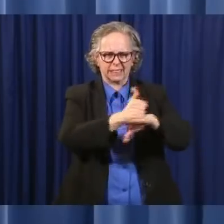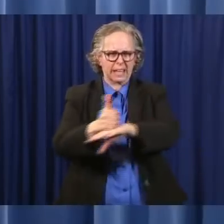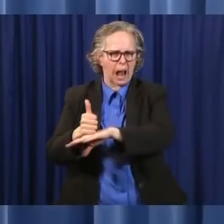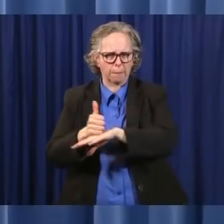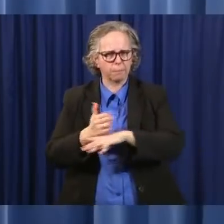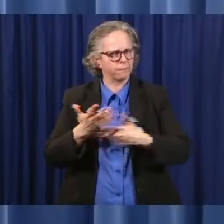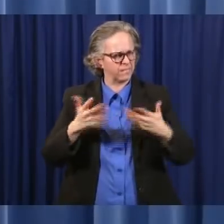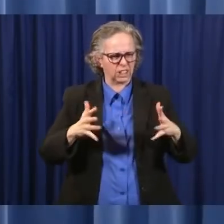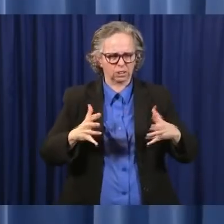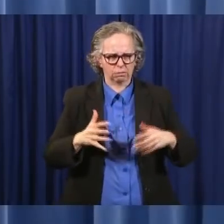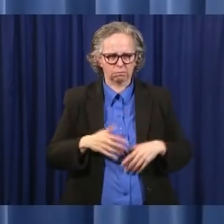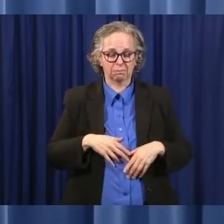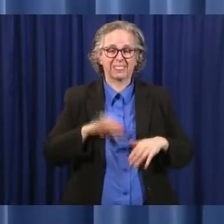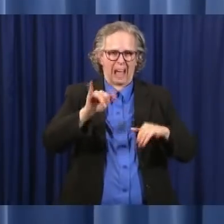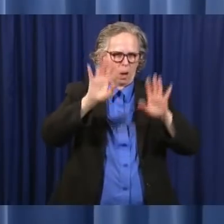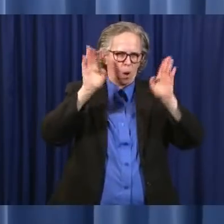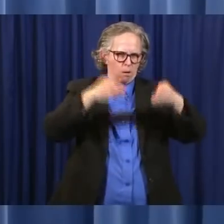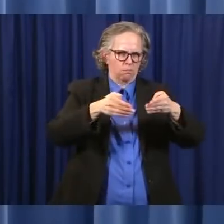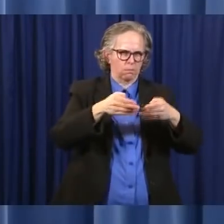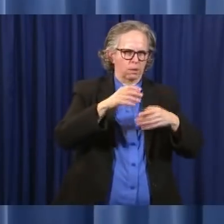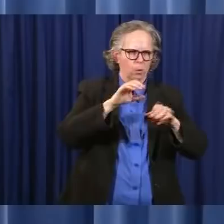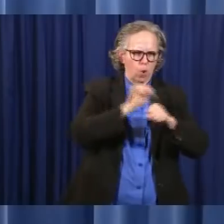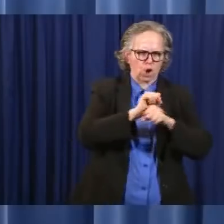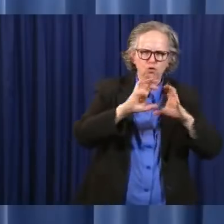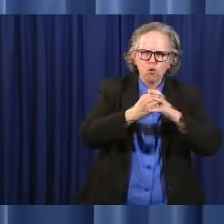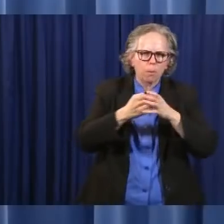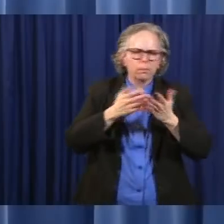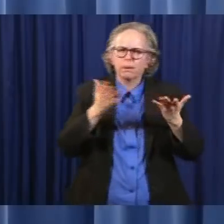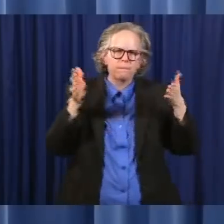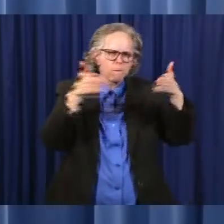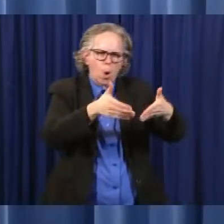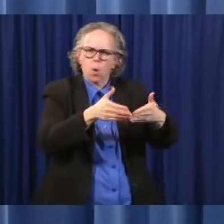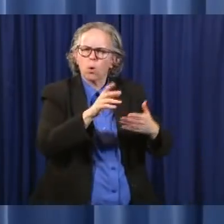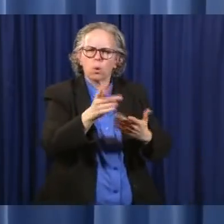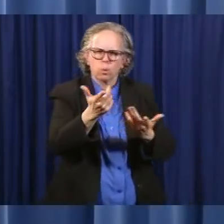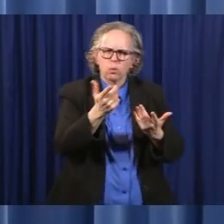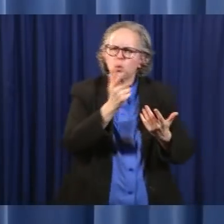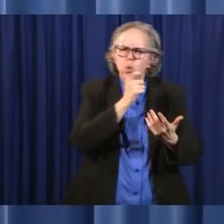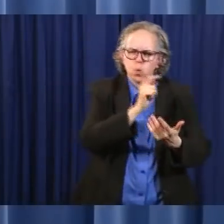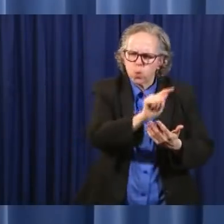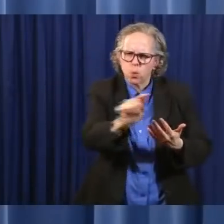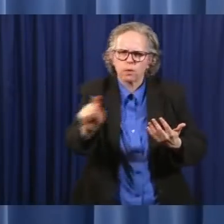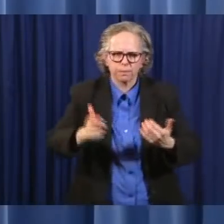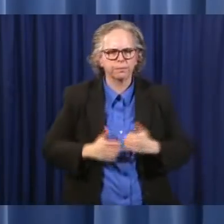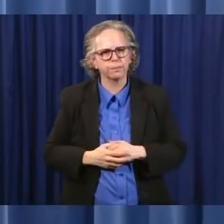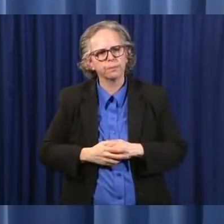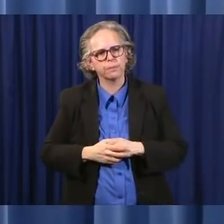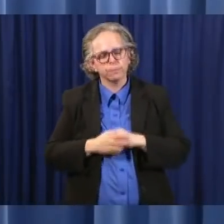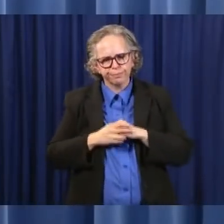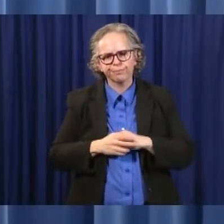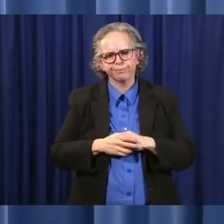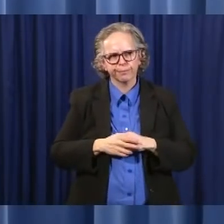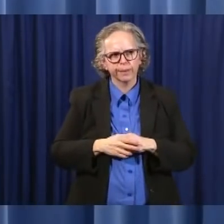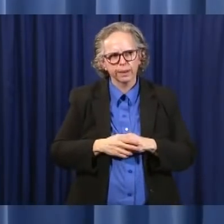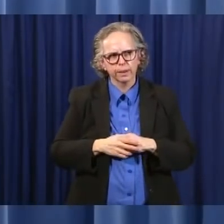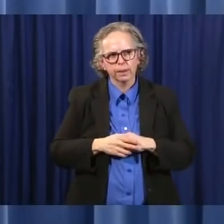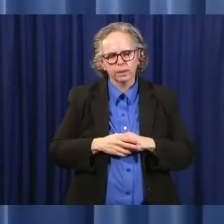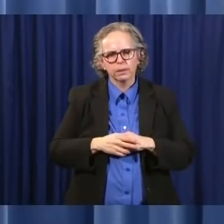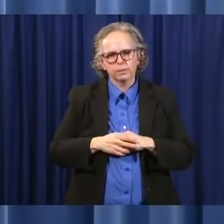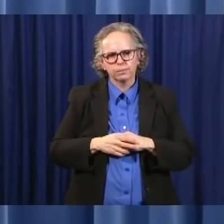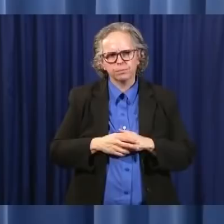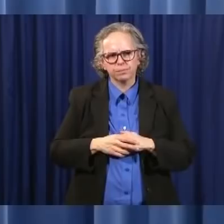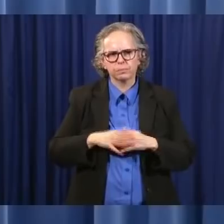that is working right now on these issues in regard to